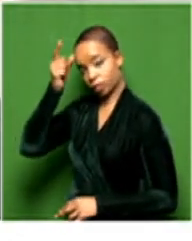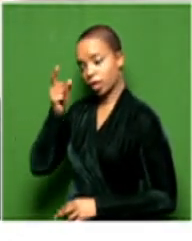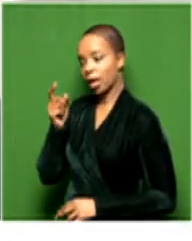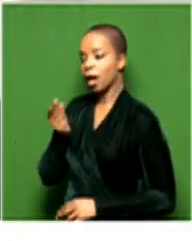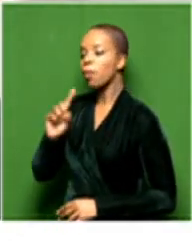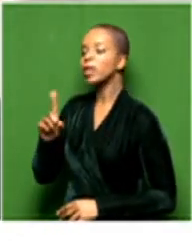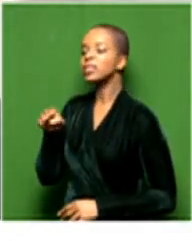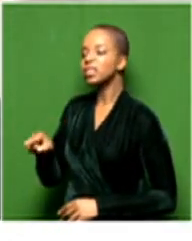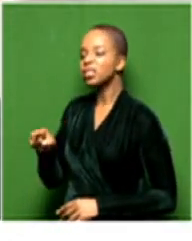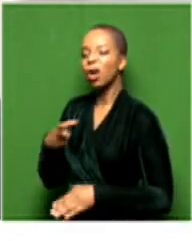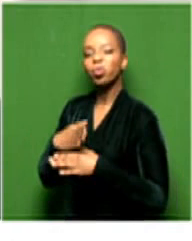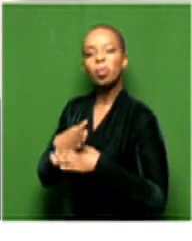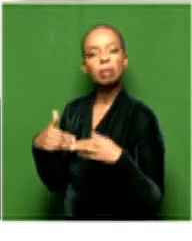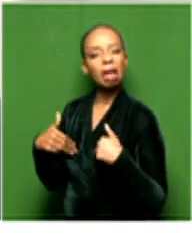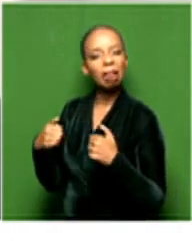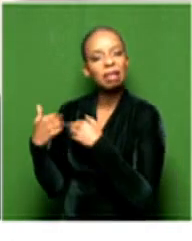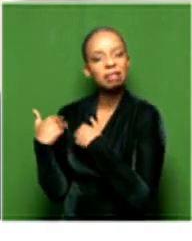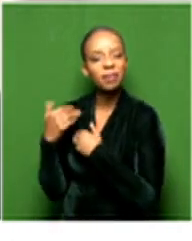and safety is.